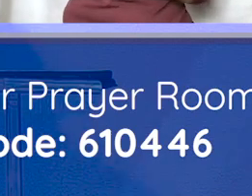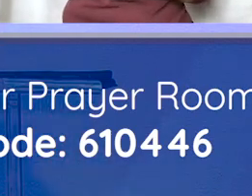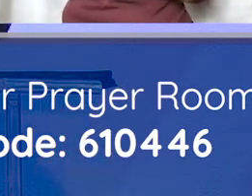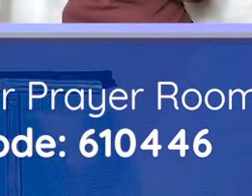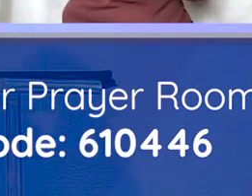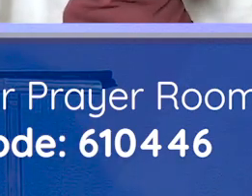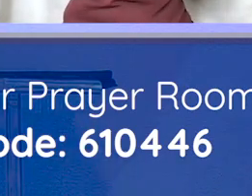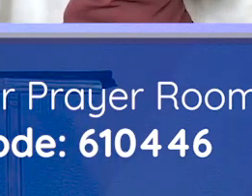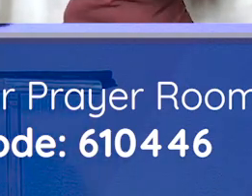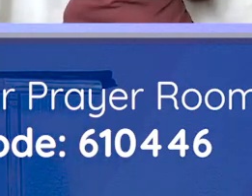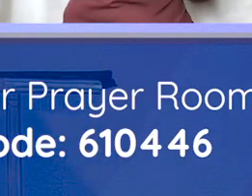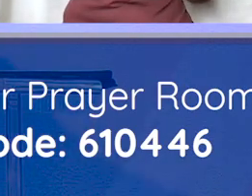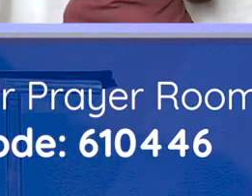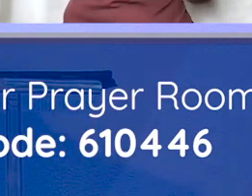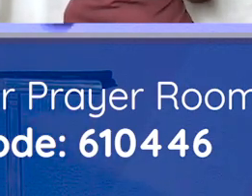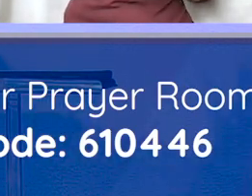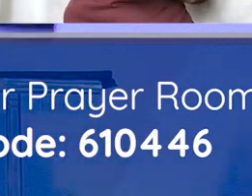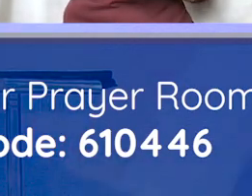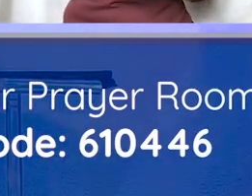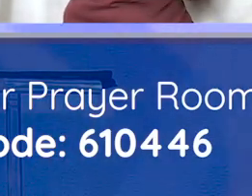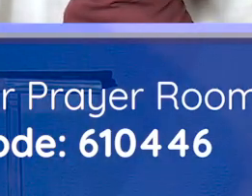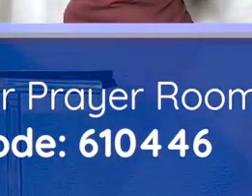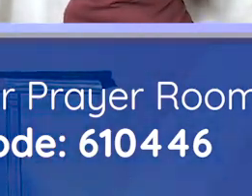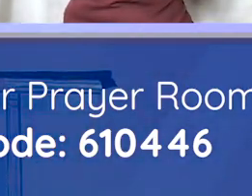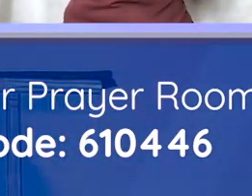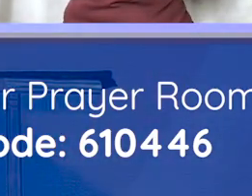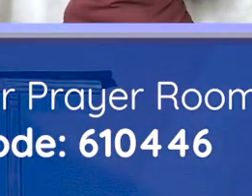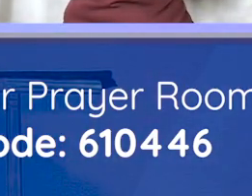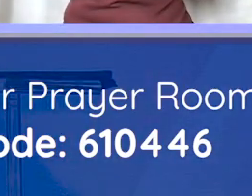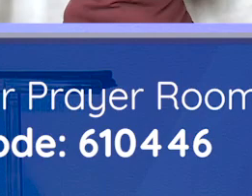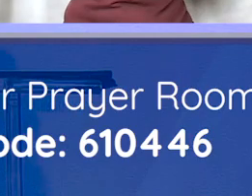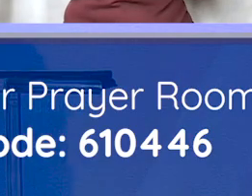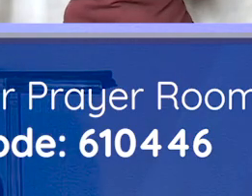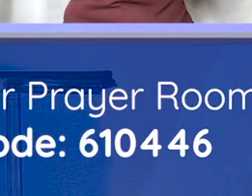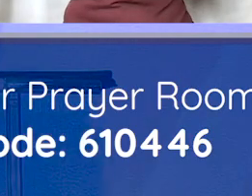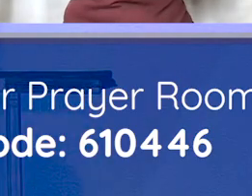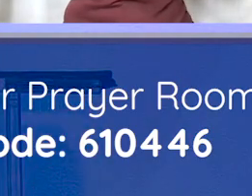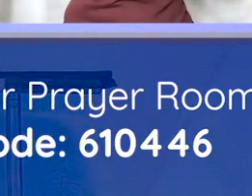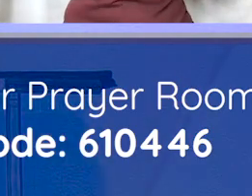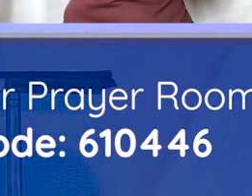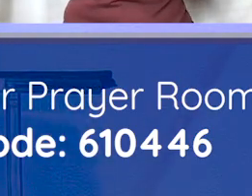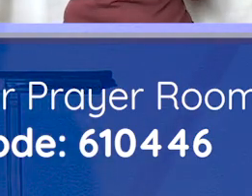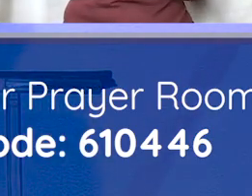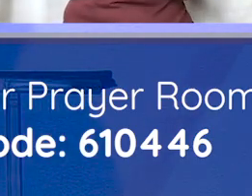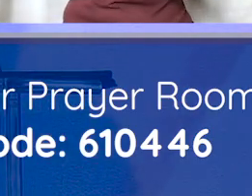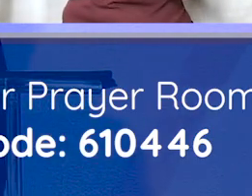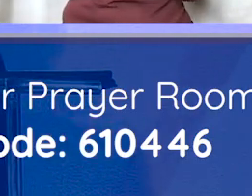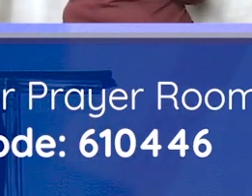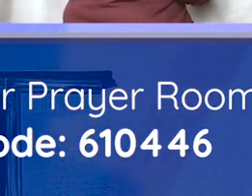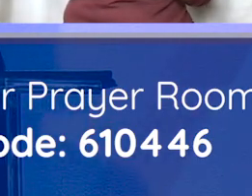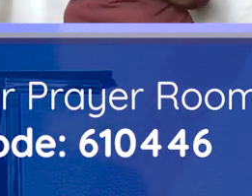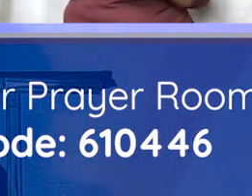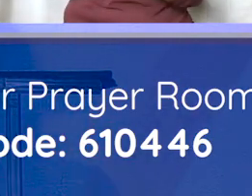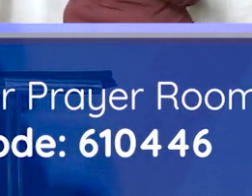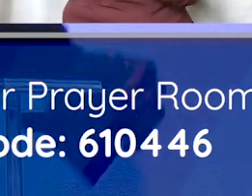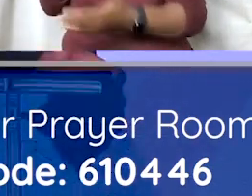The numbers are always flashed on the screen for you. Visit the prayer room, because prayer can help you to make